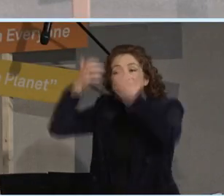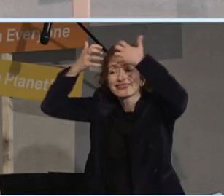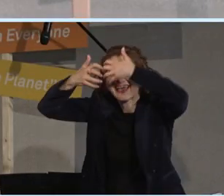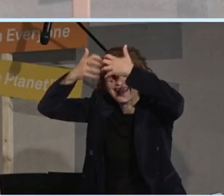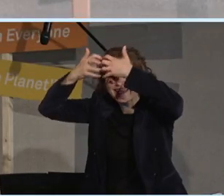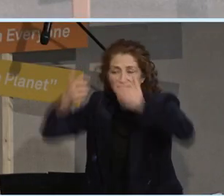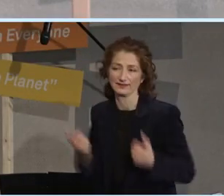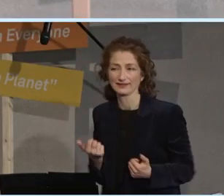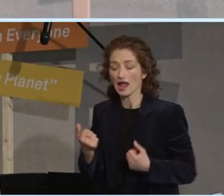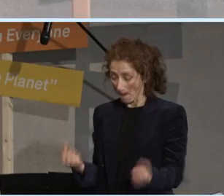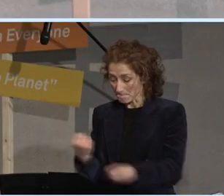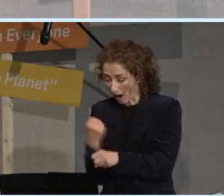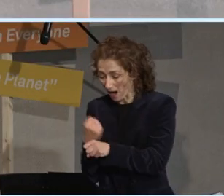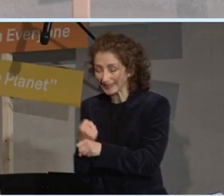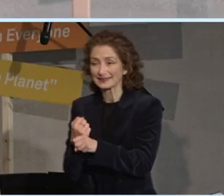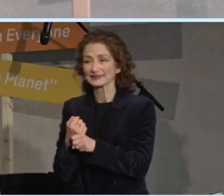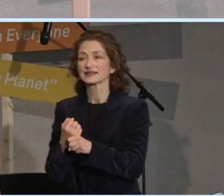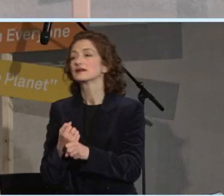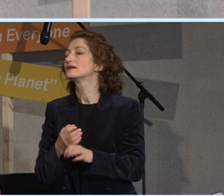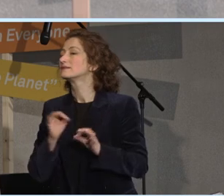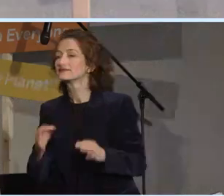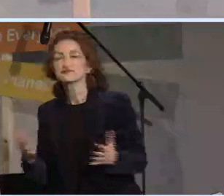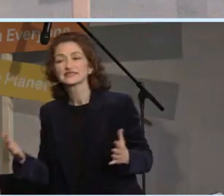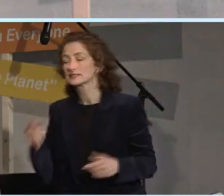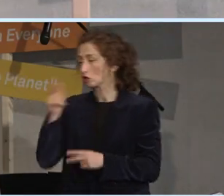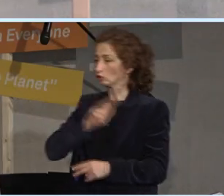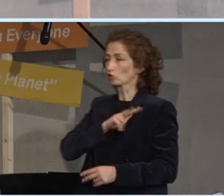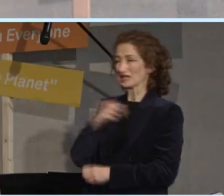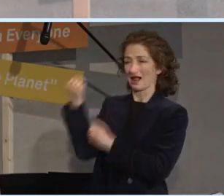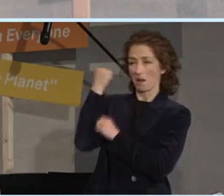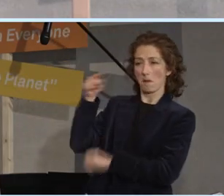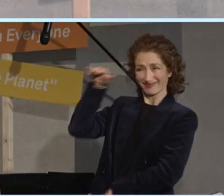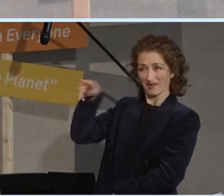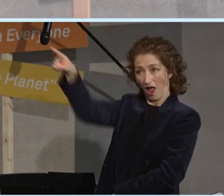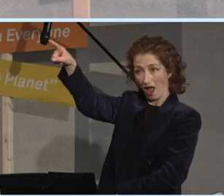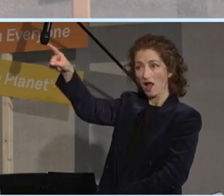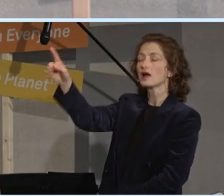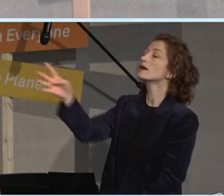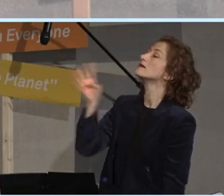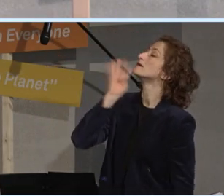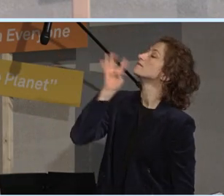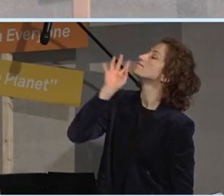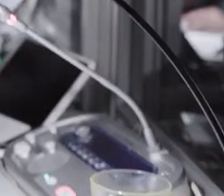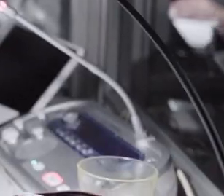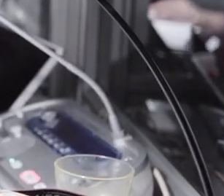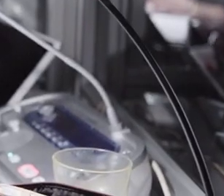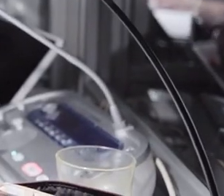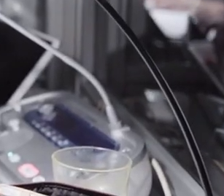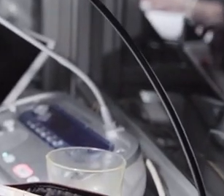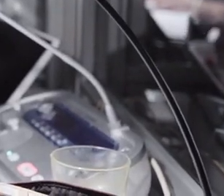doing, a way of talking back to the limited conceptions of social power that have constrained our ability to take